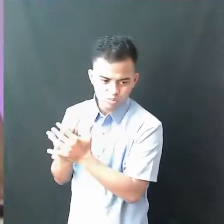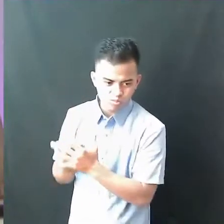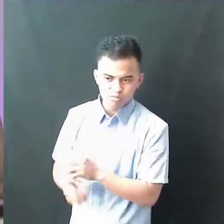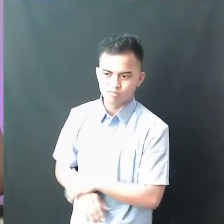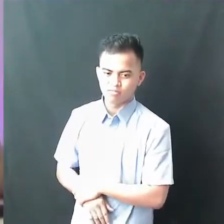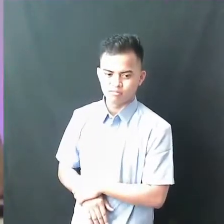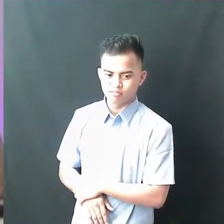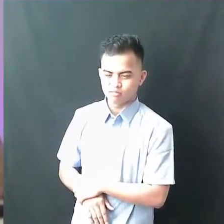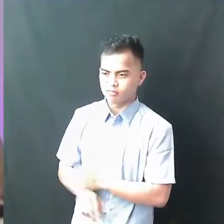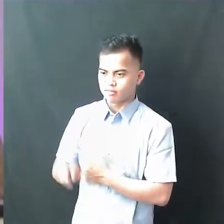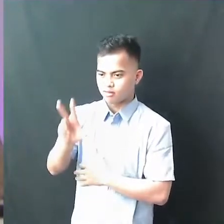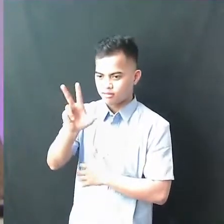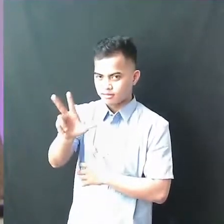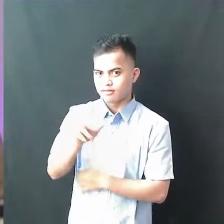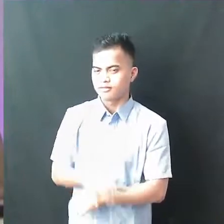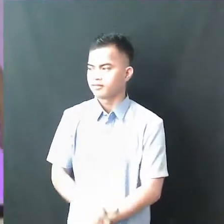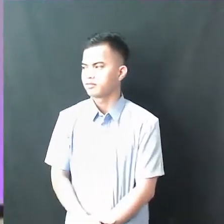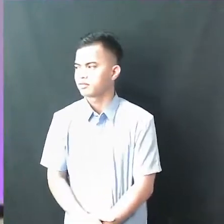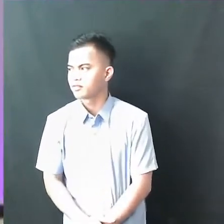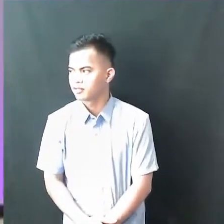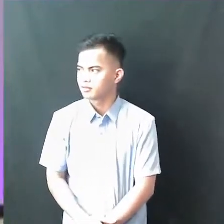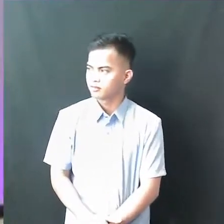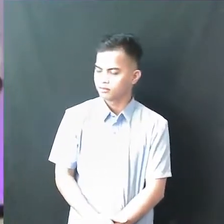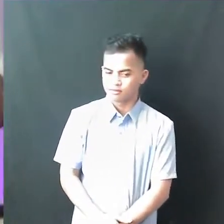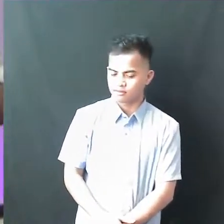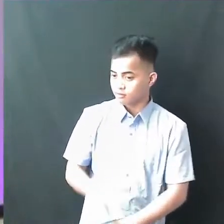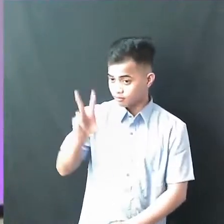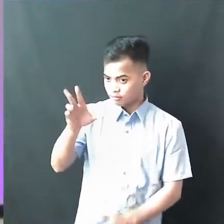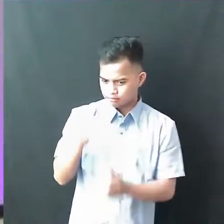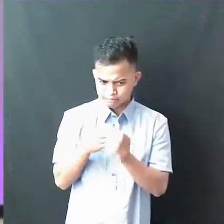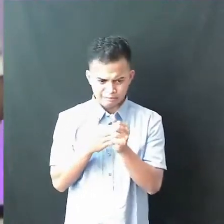Then we come to number 3, led by the Holy Spirit.